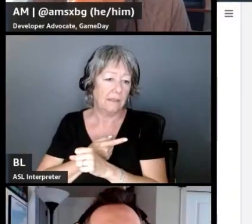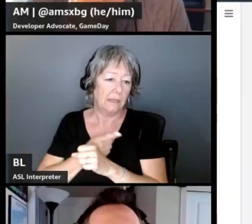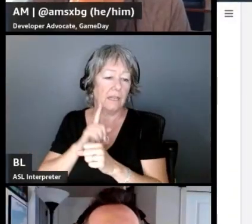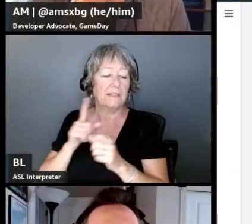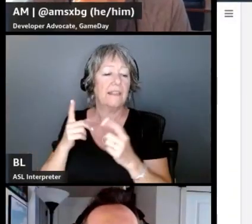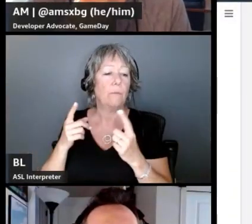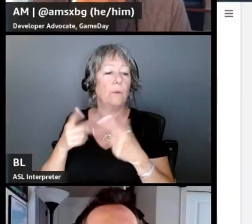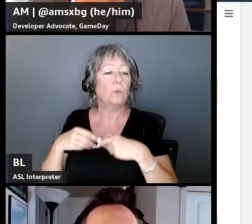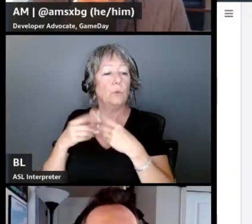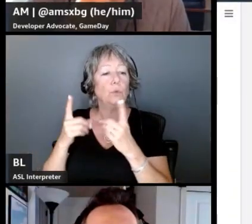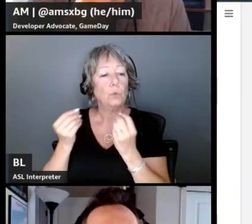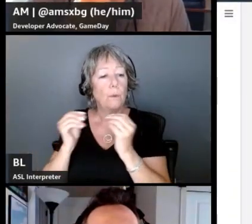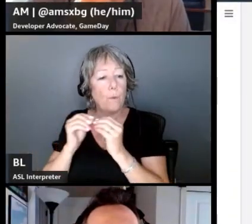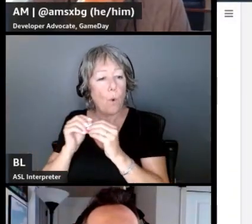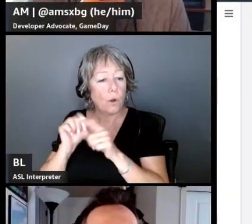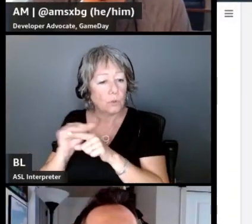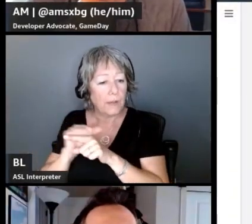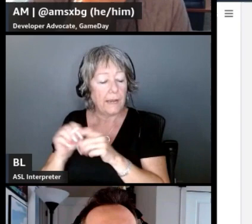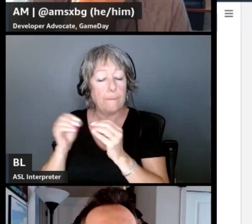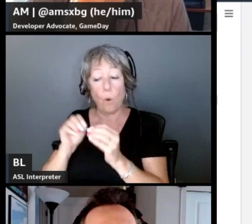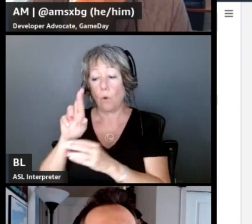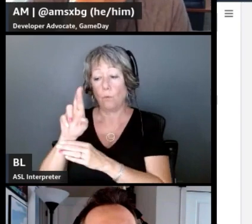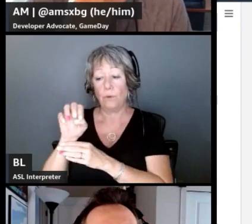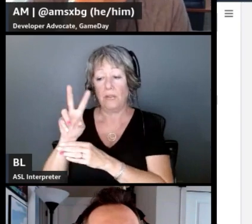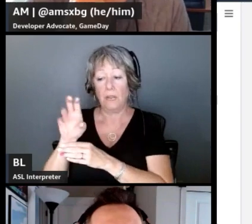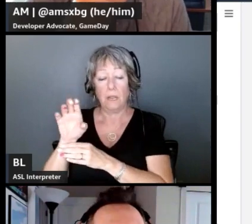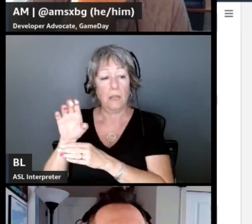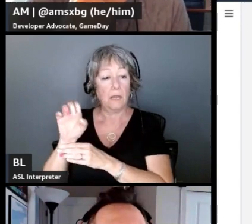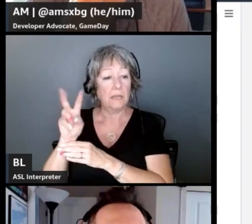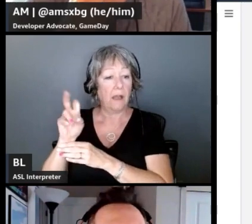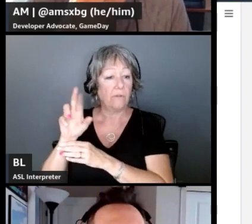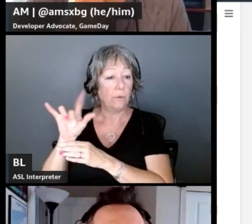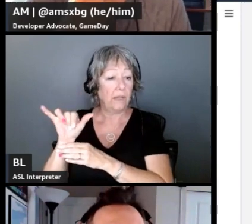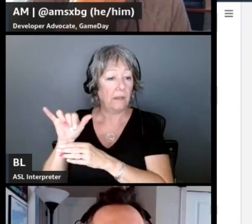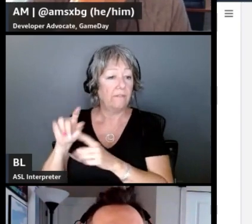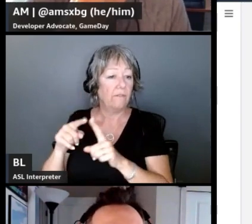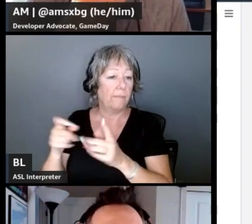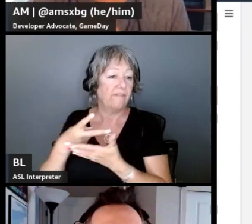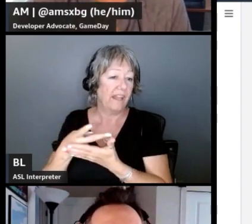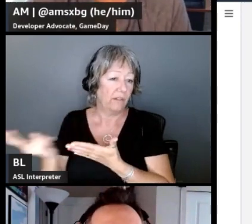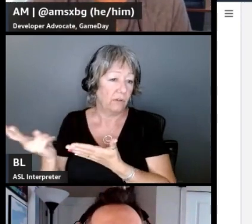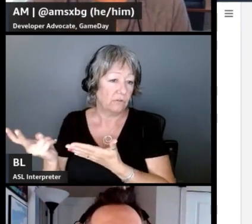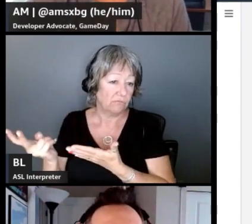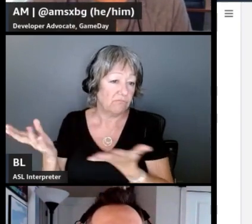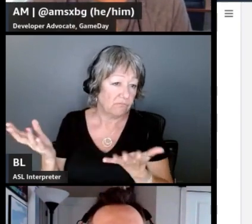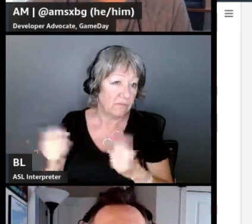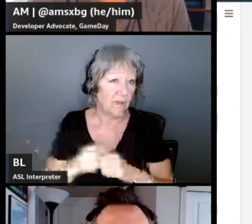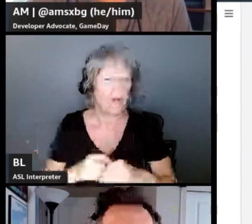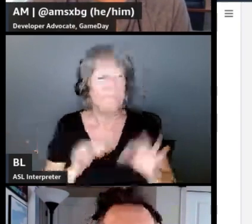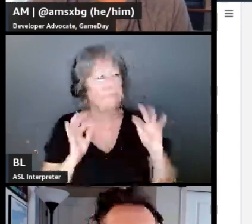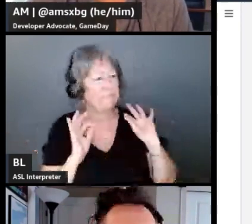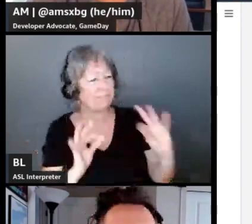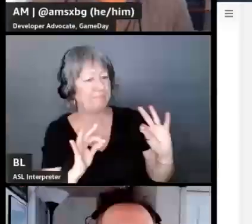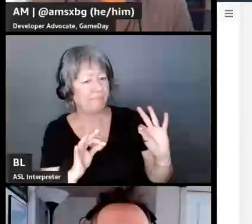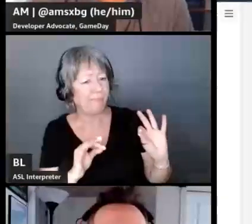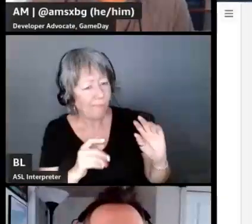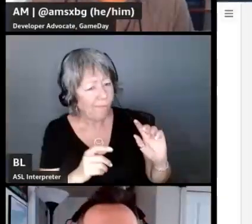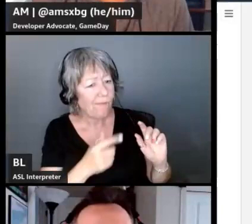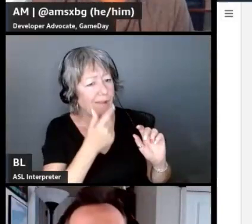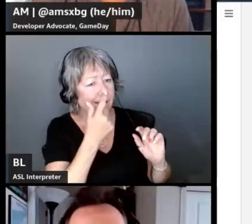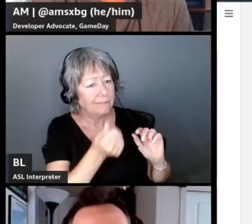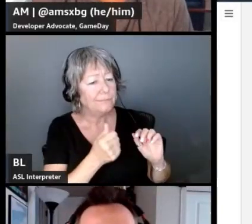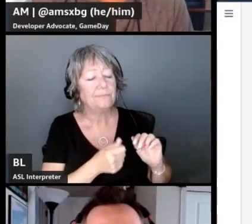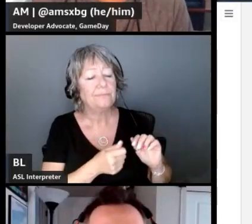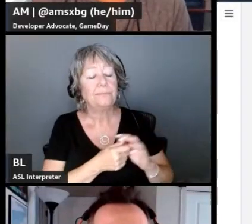and recovery from failures automatically. I love it. Yeah, I was gonna say, so as with a